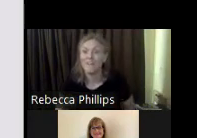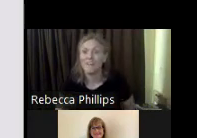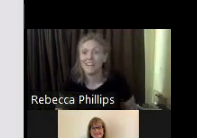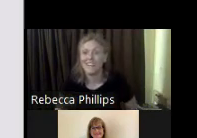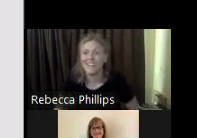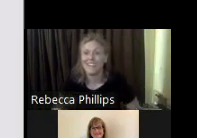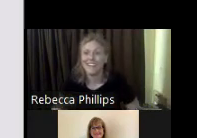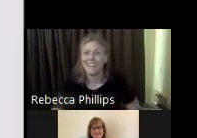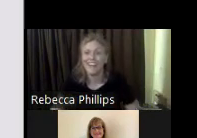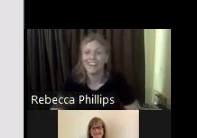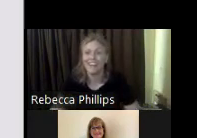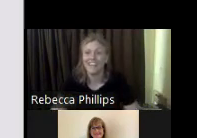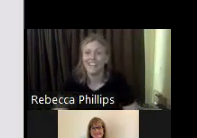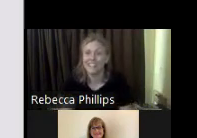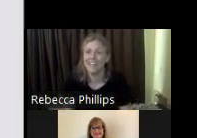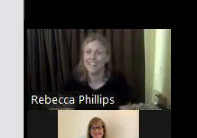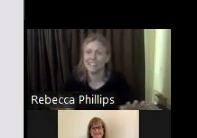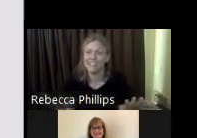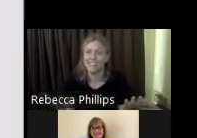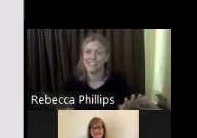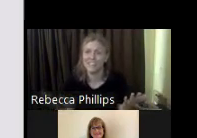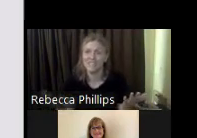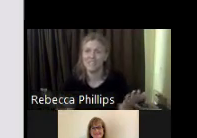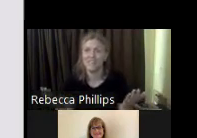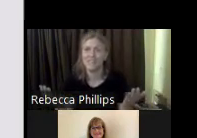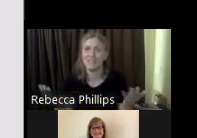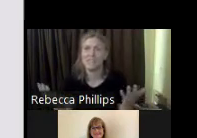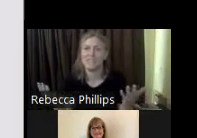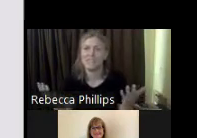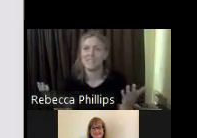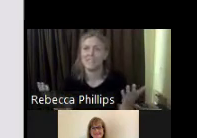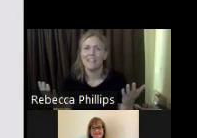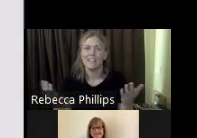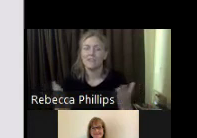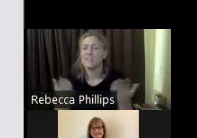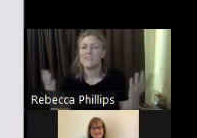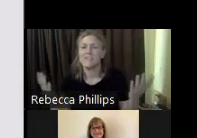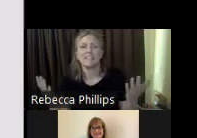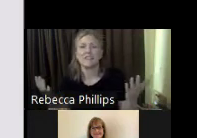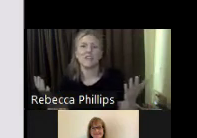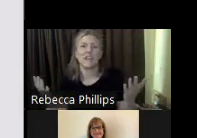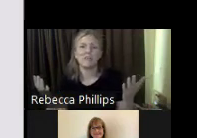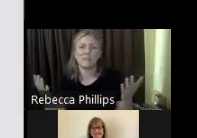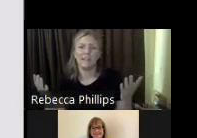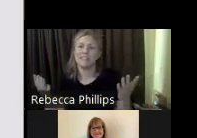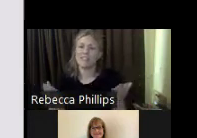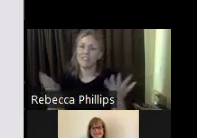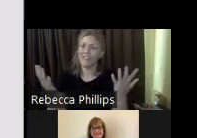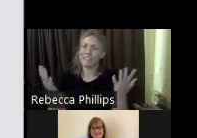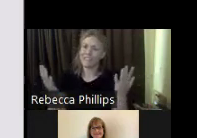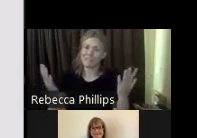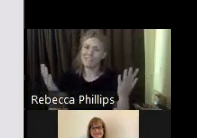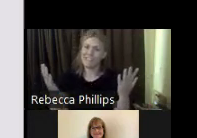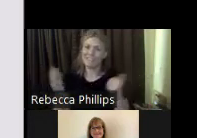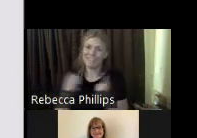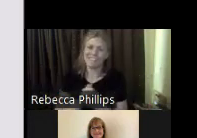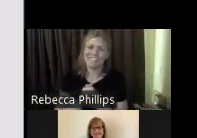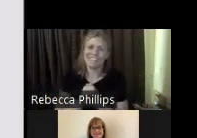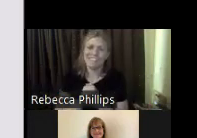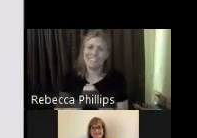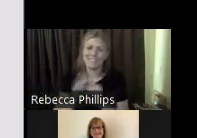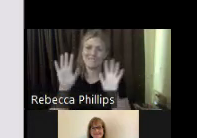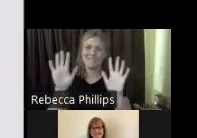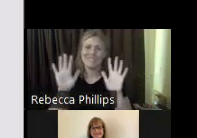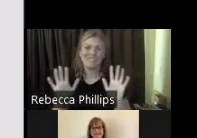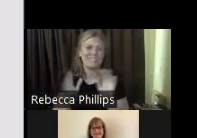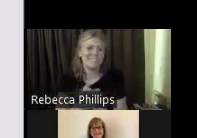Oh, you bought it? Yeah. Oh, it's nice, isn't it? It's like fun, like It words is. that you wouldn't even think to look up. And you're just like, oh, that's a good one to know.